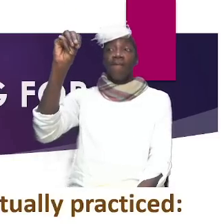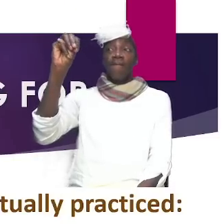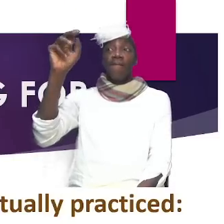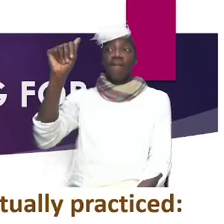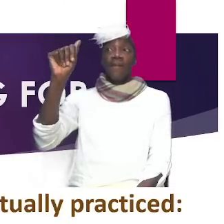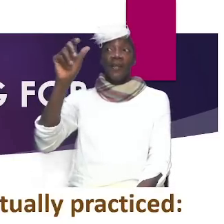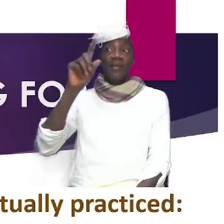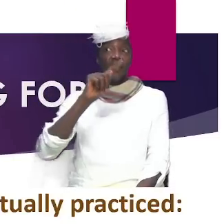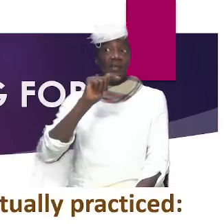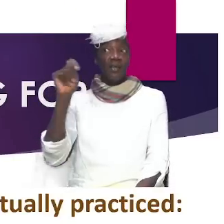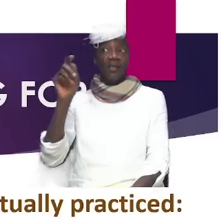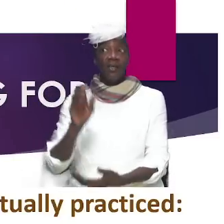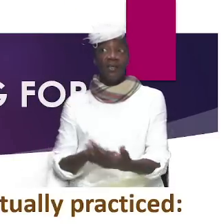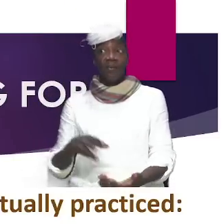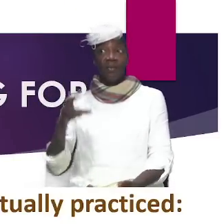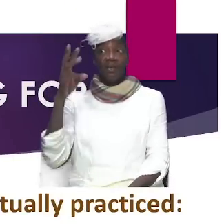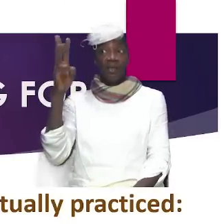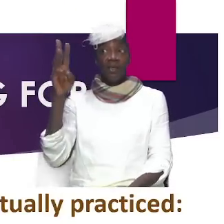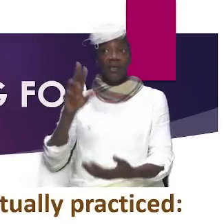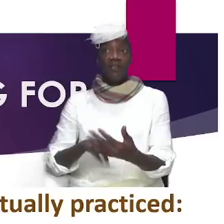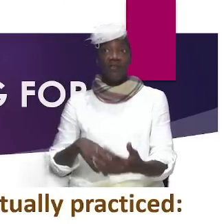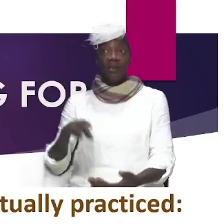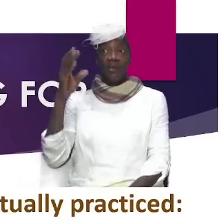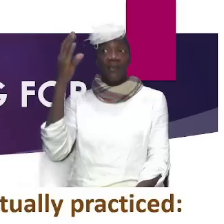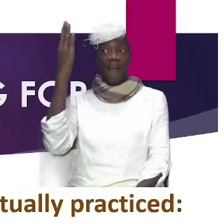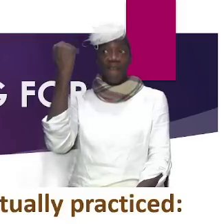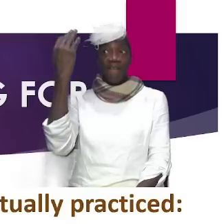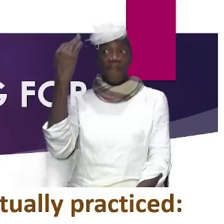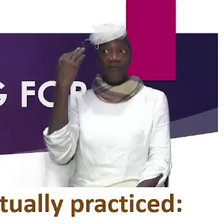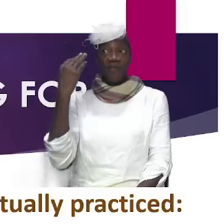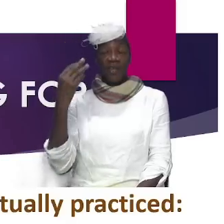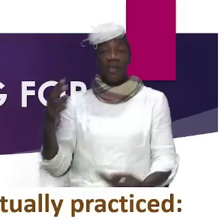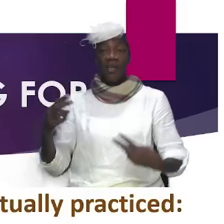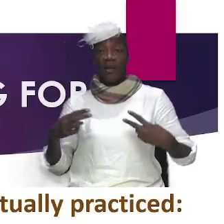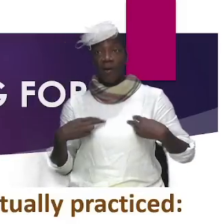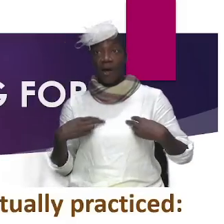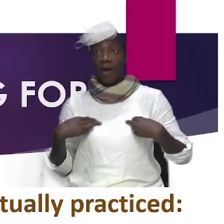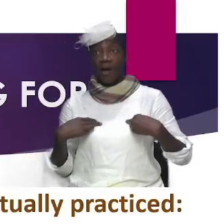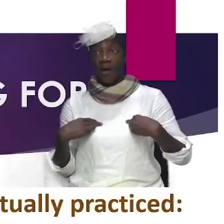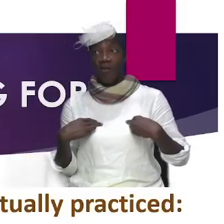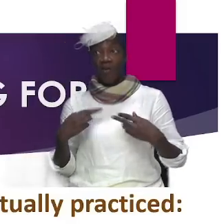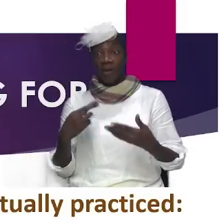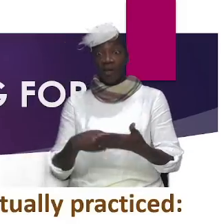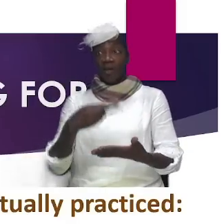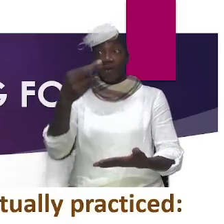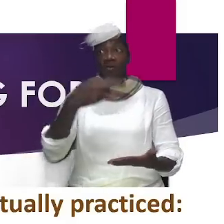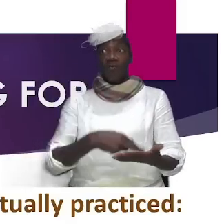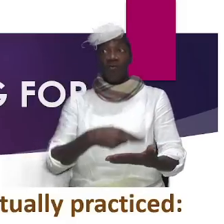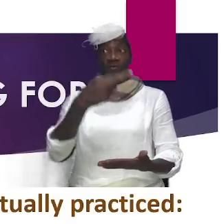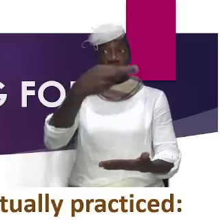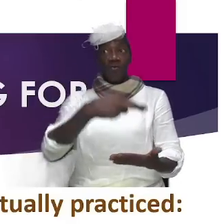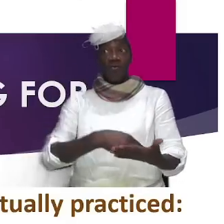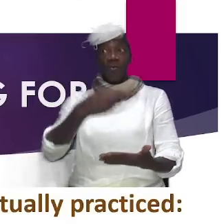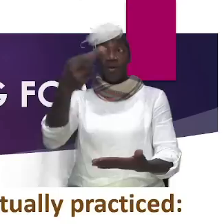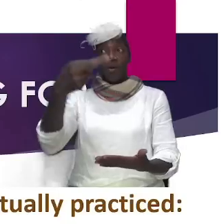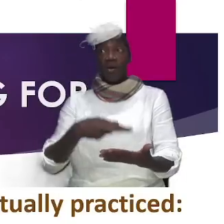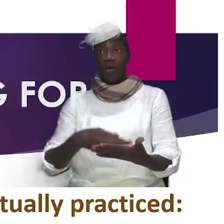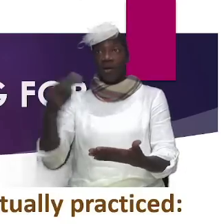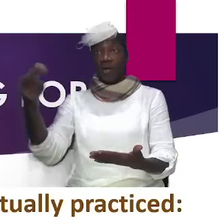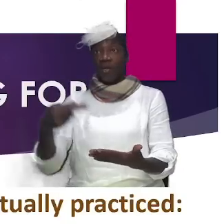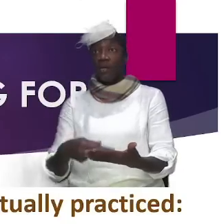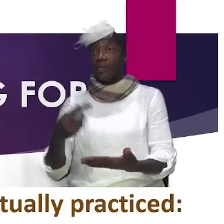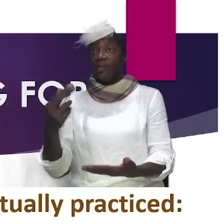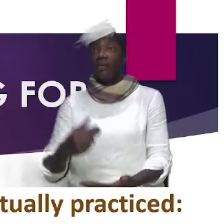an important scripture there. They have their reward. In other words, without even turning to it, we can turn to it at another time as you're going through on your